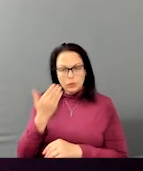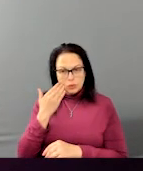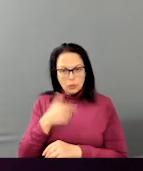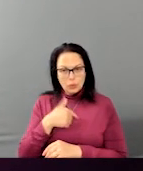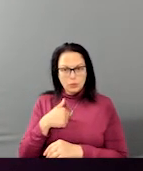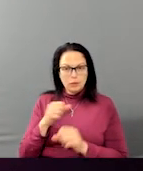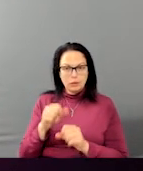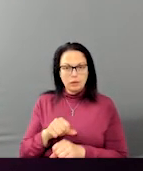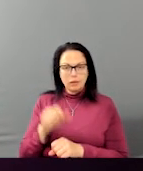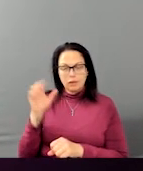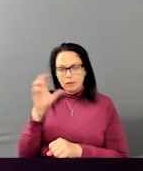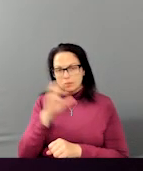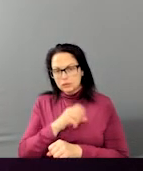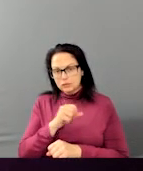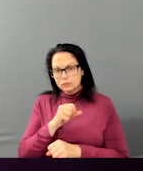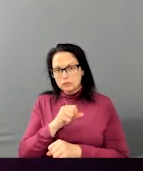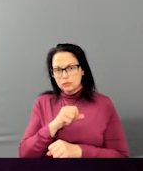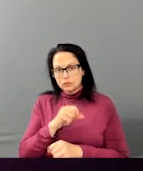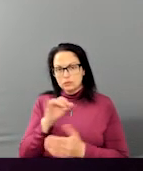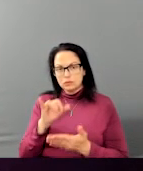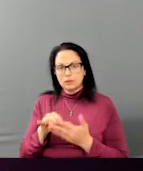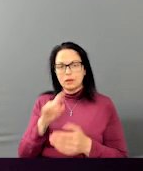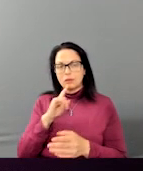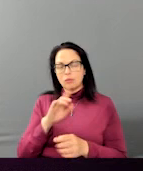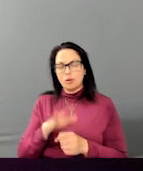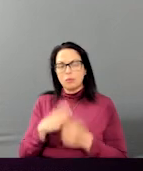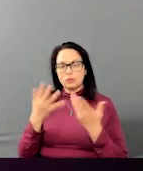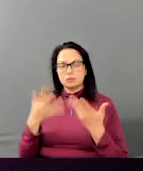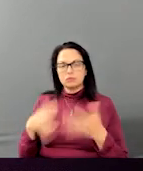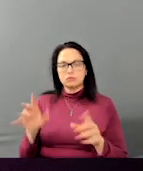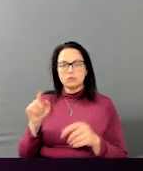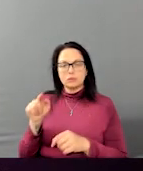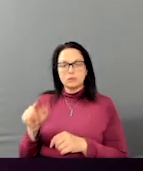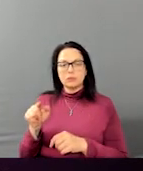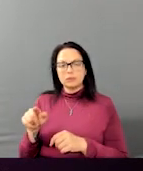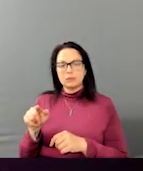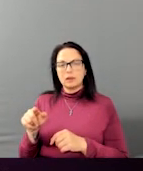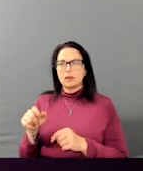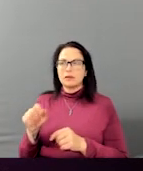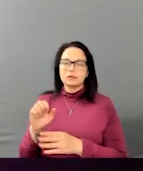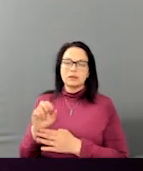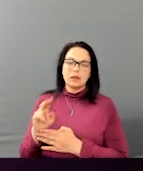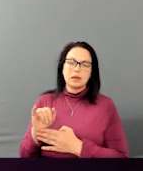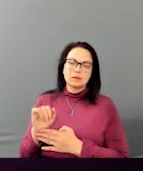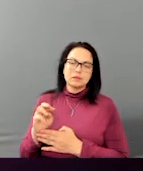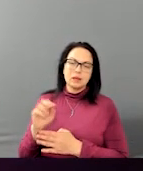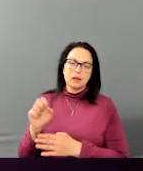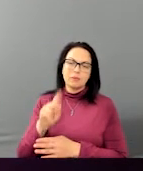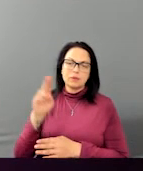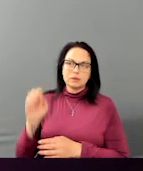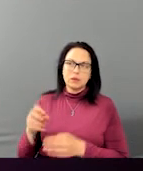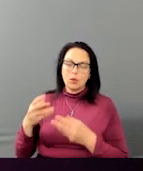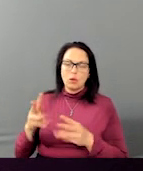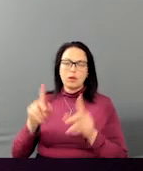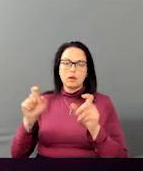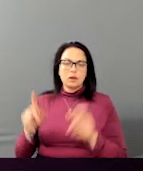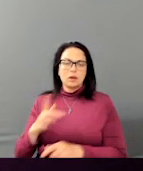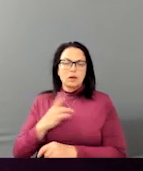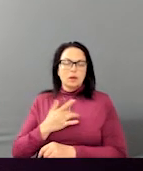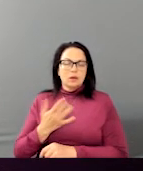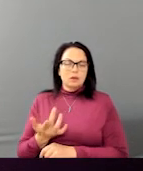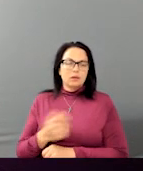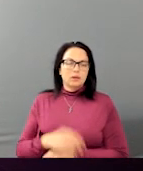that the promise is over. This is very much an Enzyme style way of testing, if you've ever done